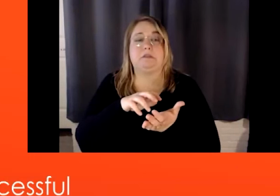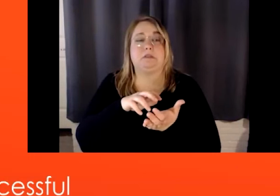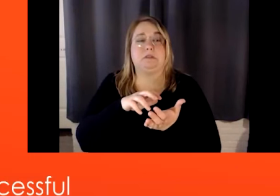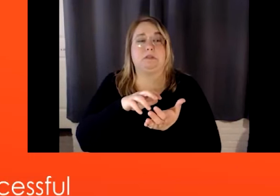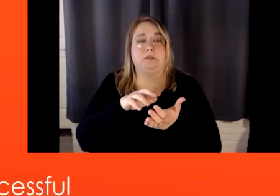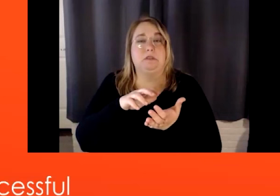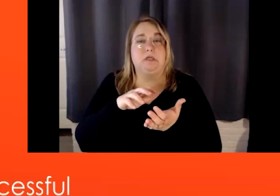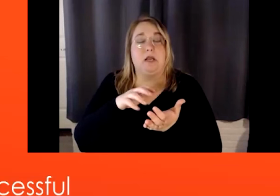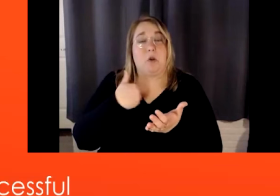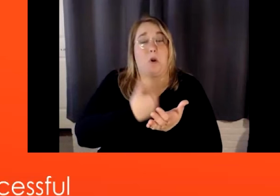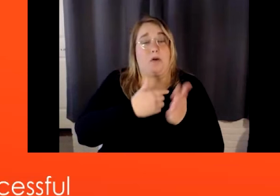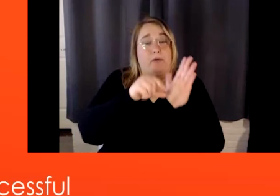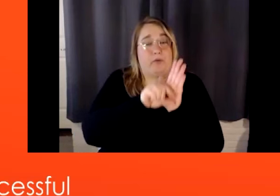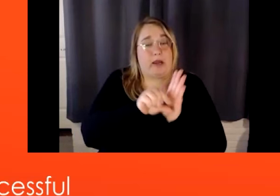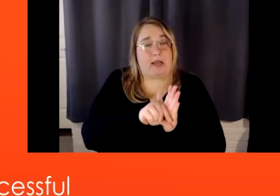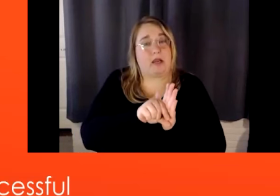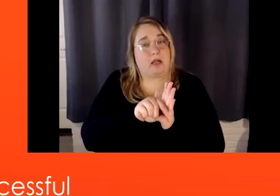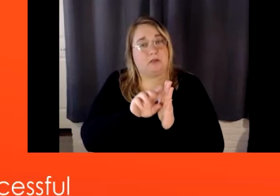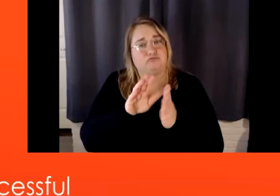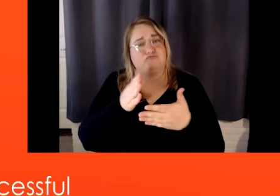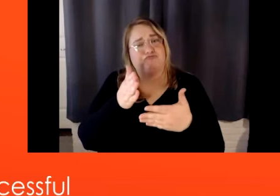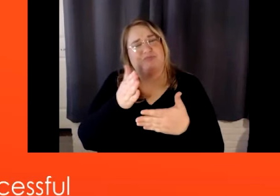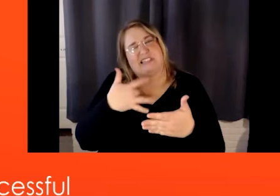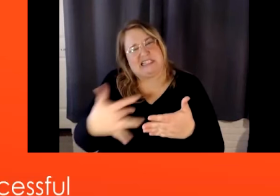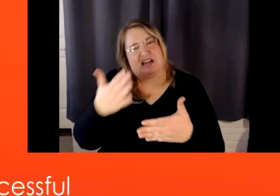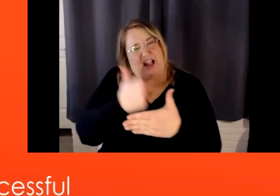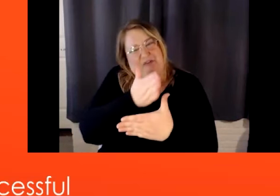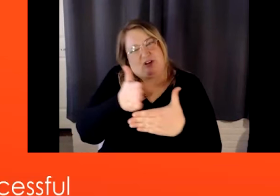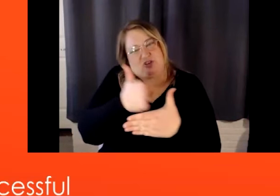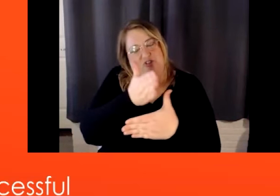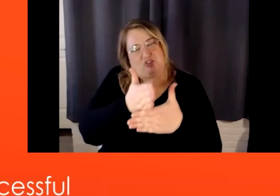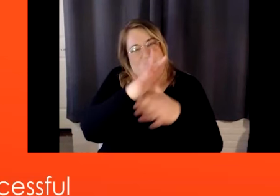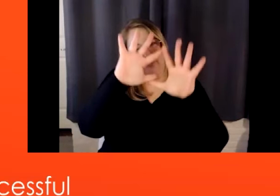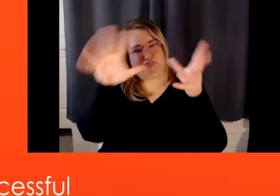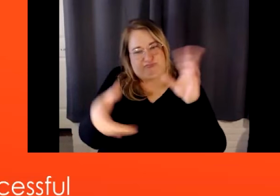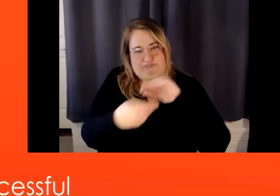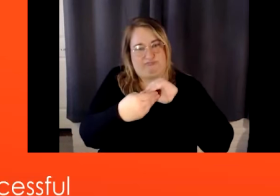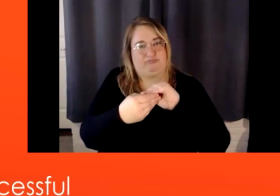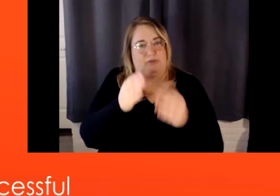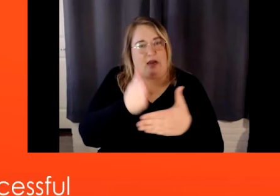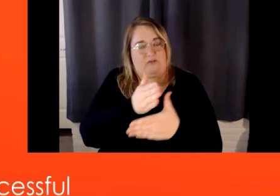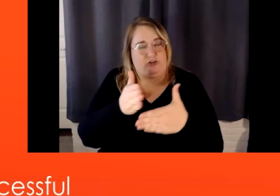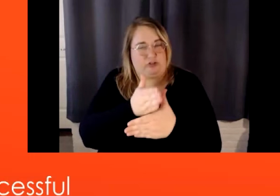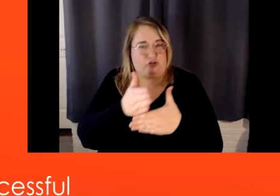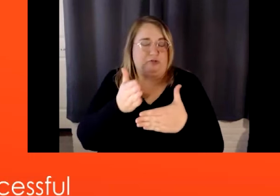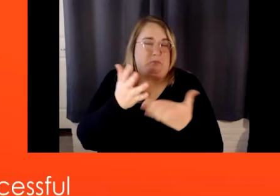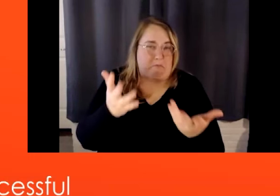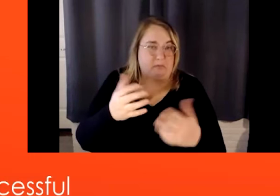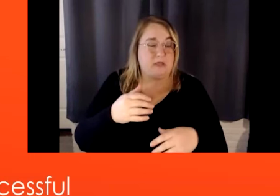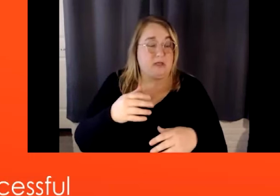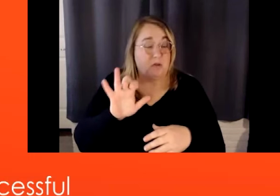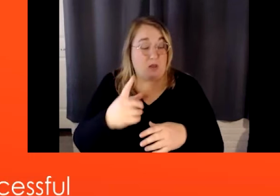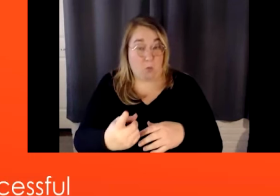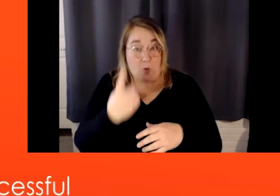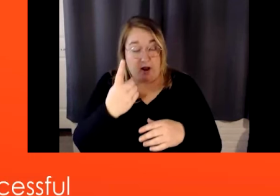grading, that one thing that really they should be stronger on, because that's what was important